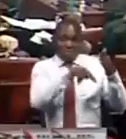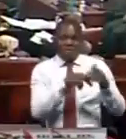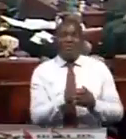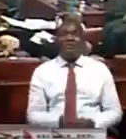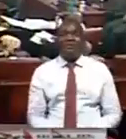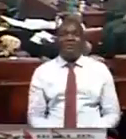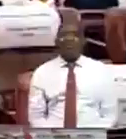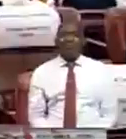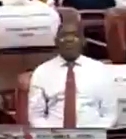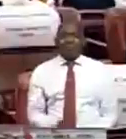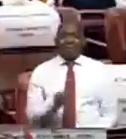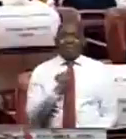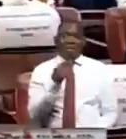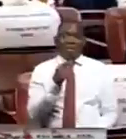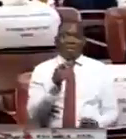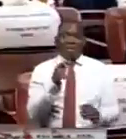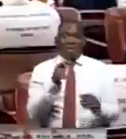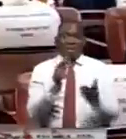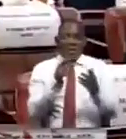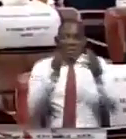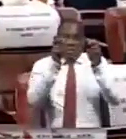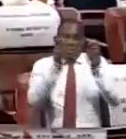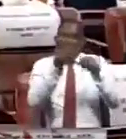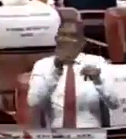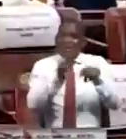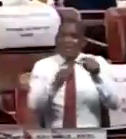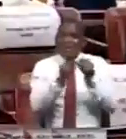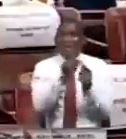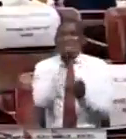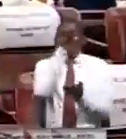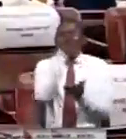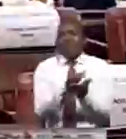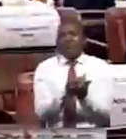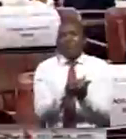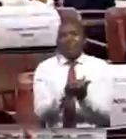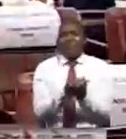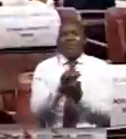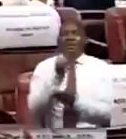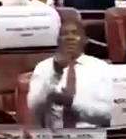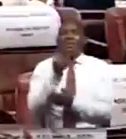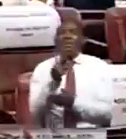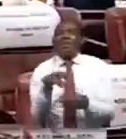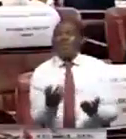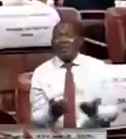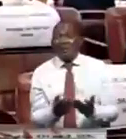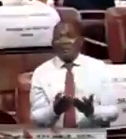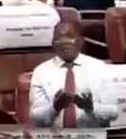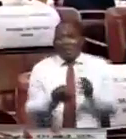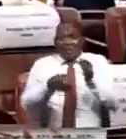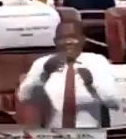speeches. And I'm saying that the head note cannot limit the terms of that order, respectfully, because in fact, if